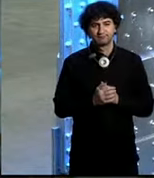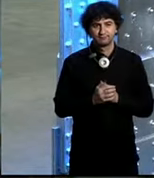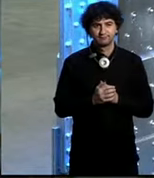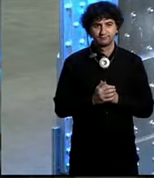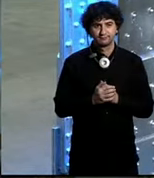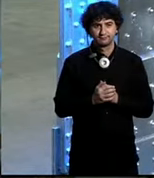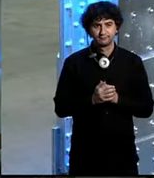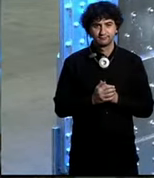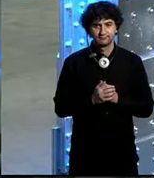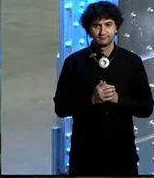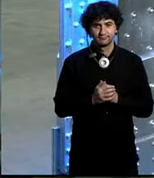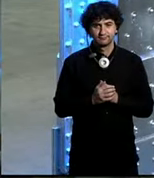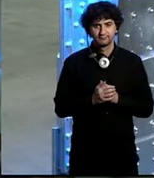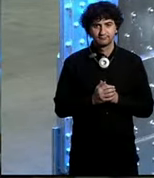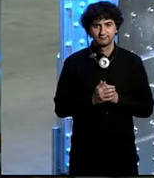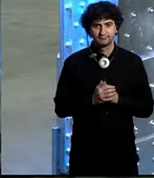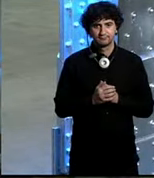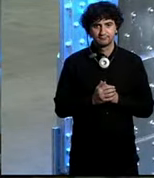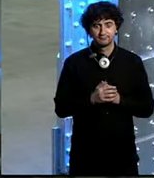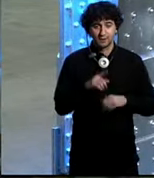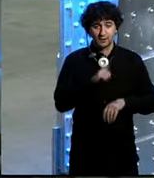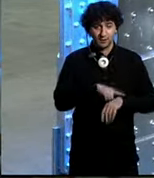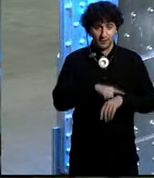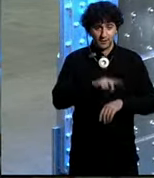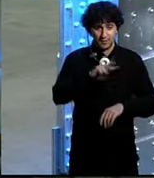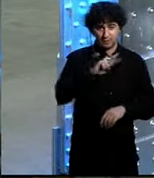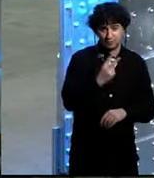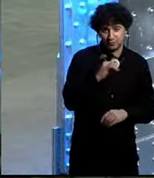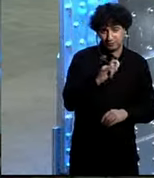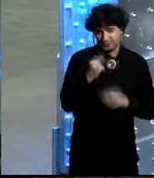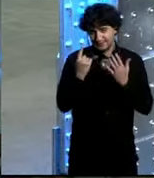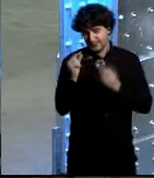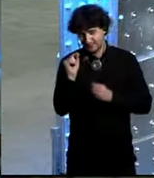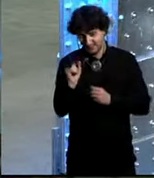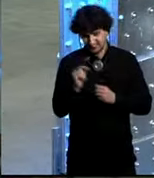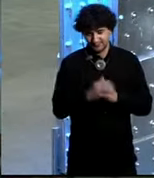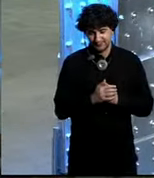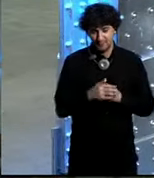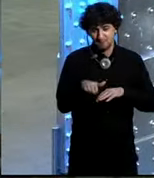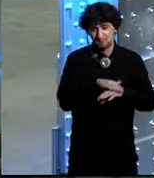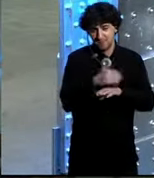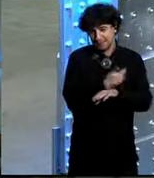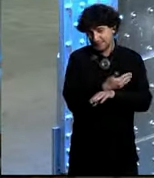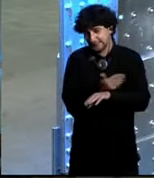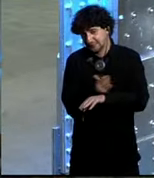It's 2:06. Sorry, Rosa. Vamos todos a